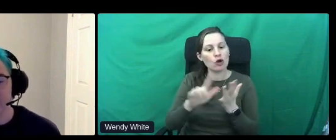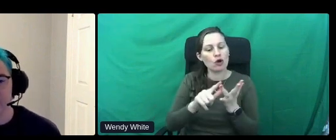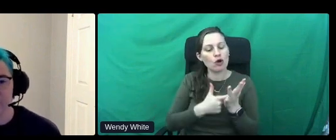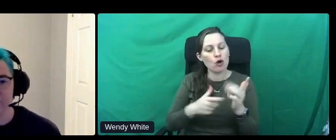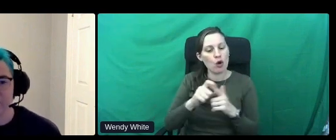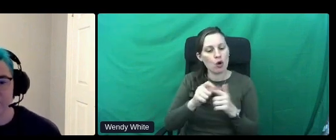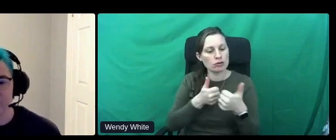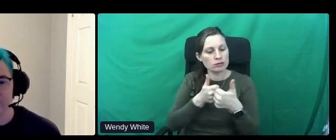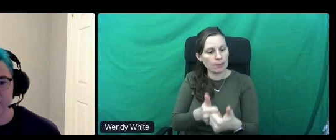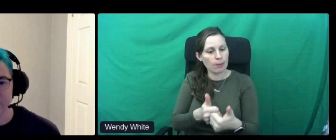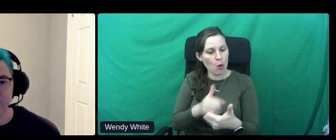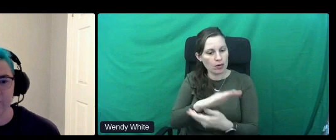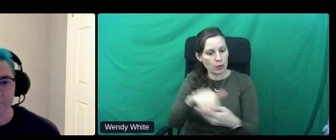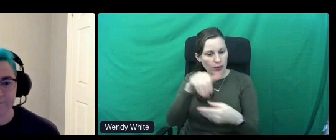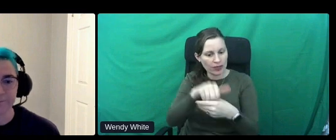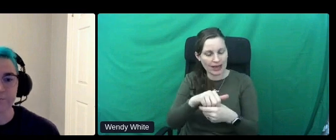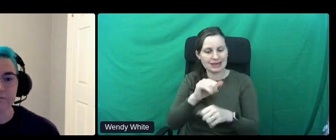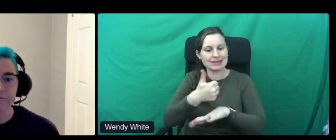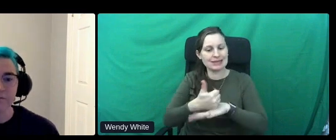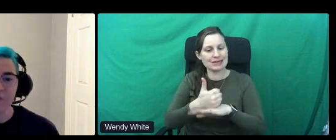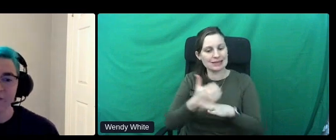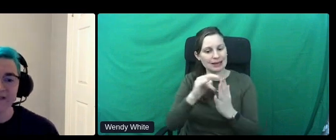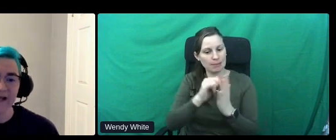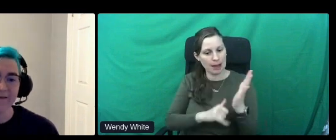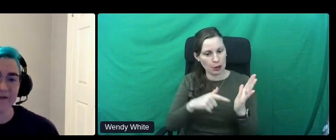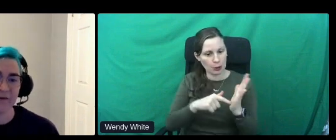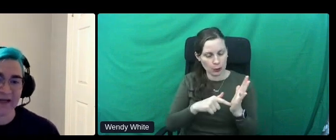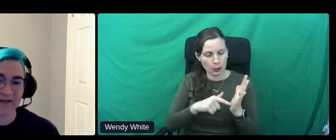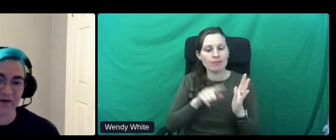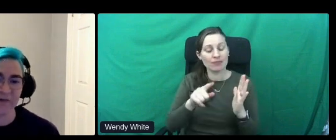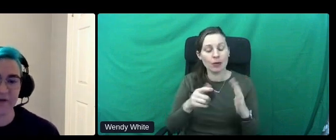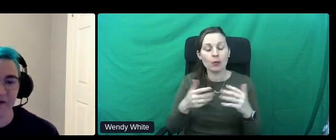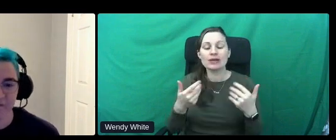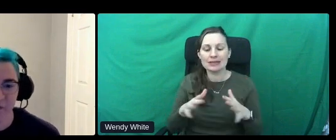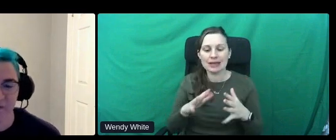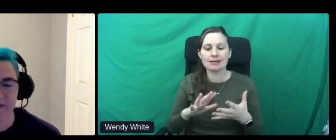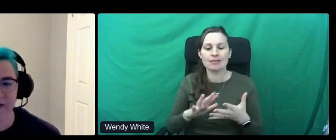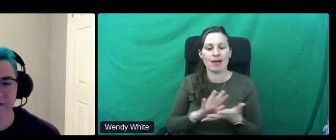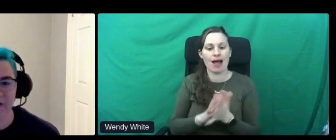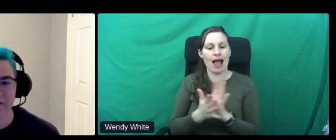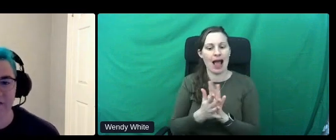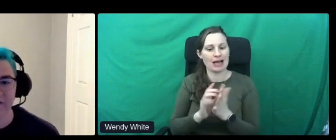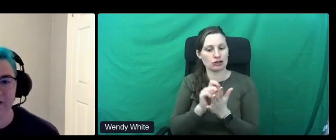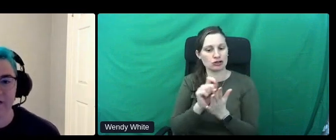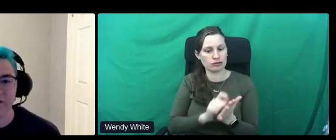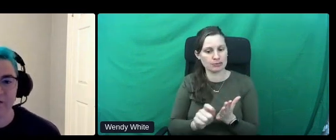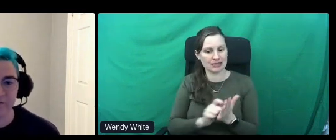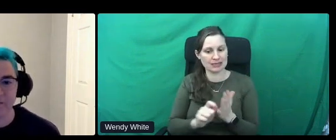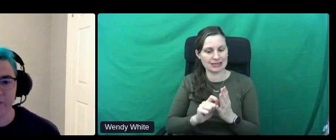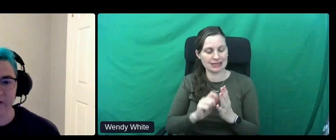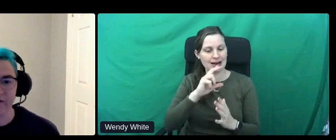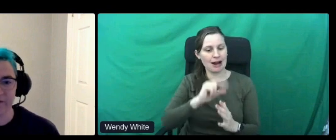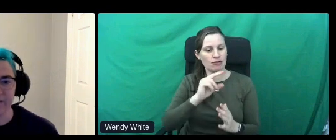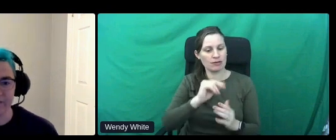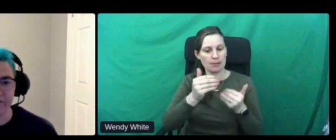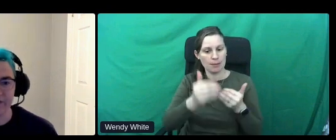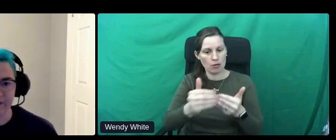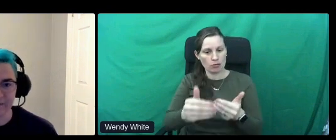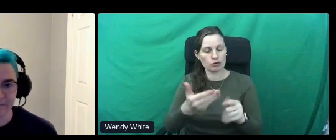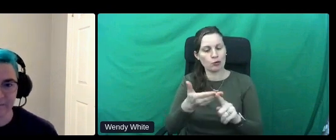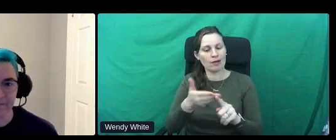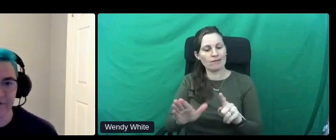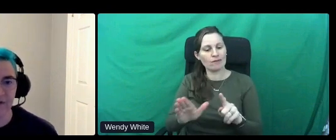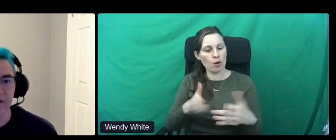our settings menu. We did have to do hand scripted narrative moments and edge cases to avoid blockers and reduce